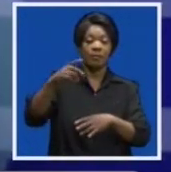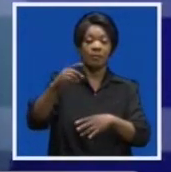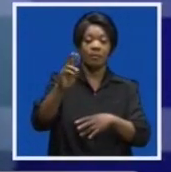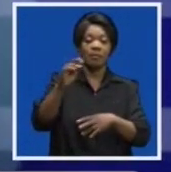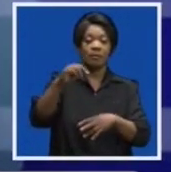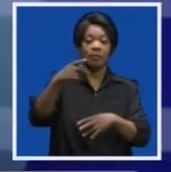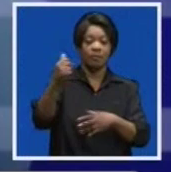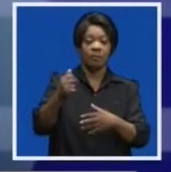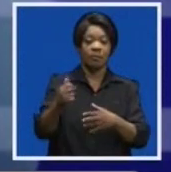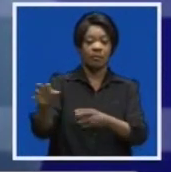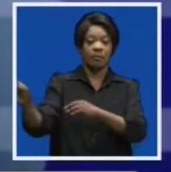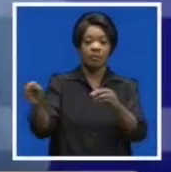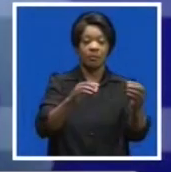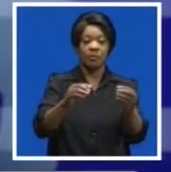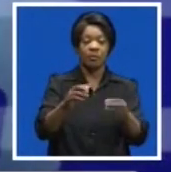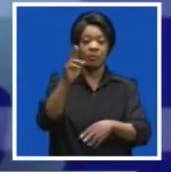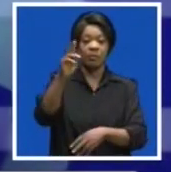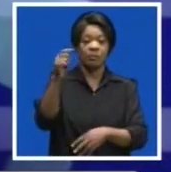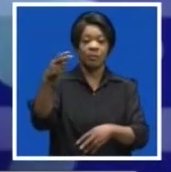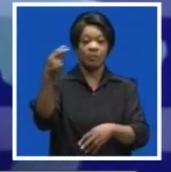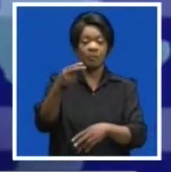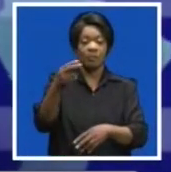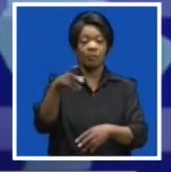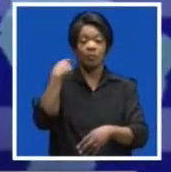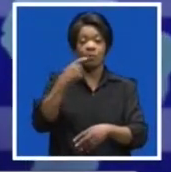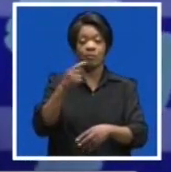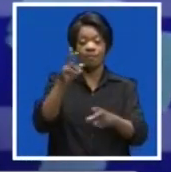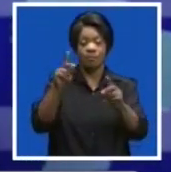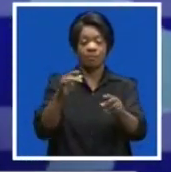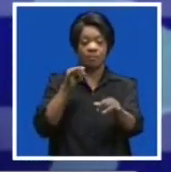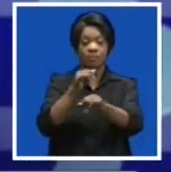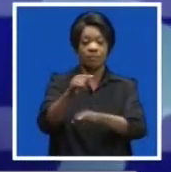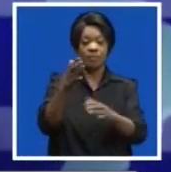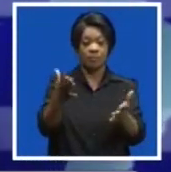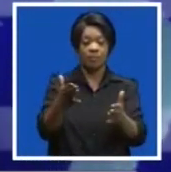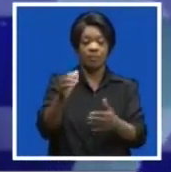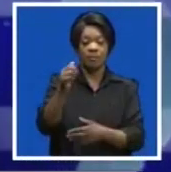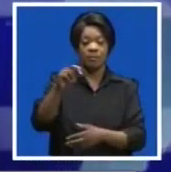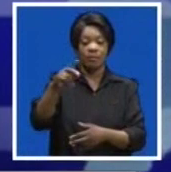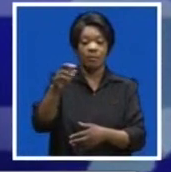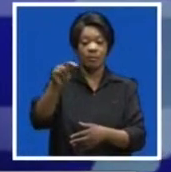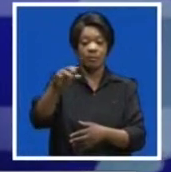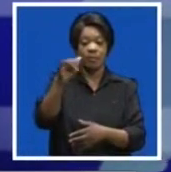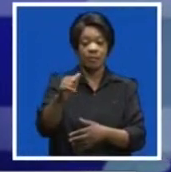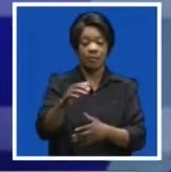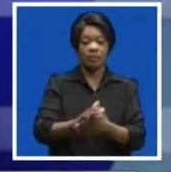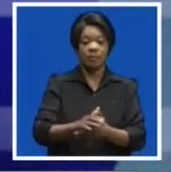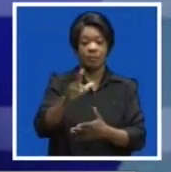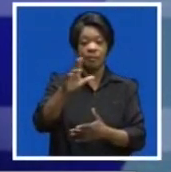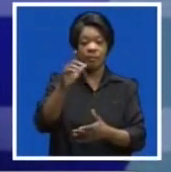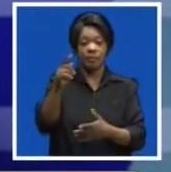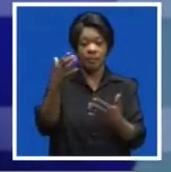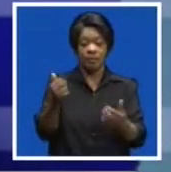shooting victims to the University Teaching Hospital in Lusaka for specialized treatment. Dianse Mwambazi, who is one of the